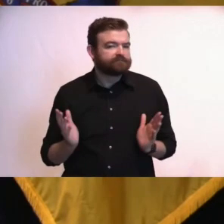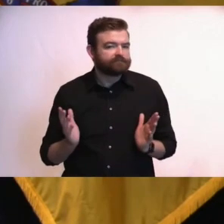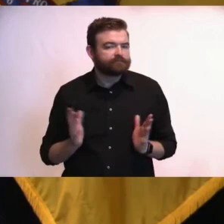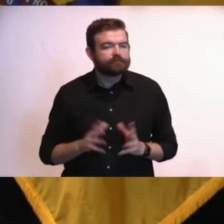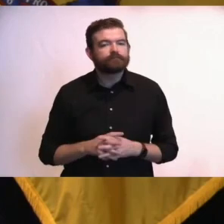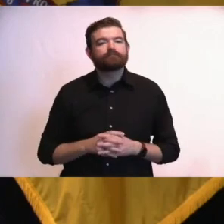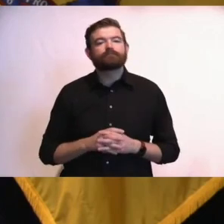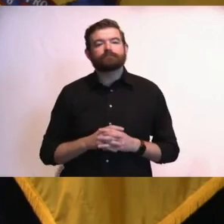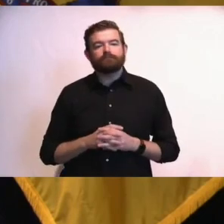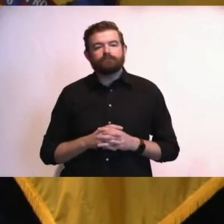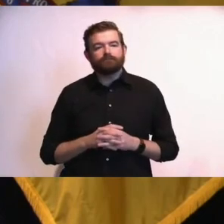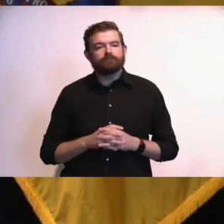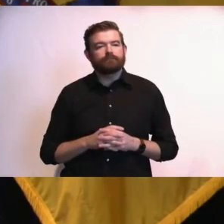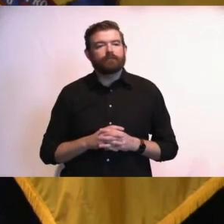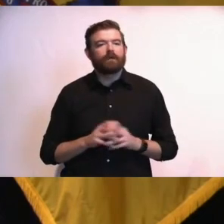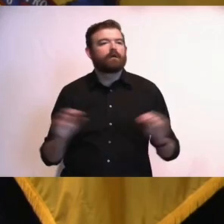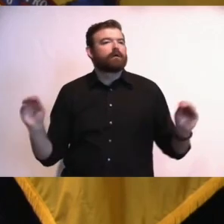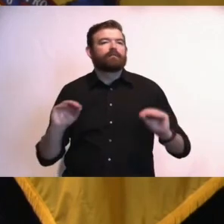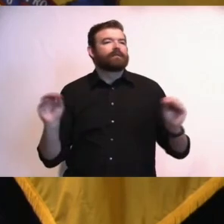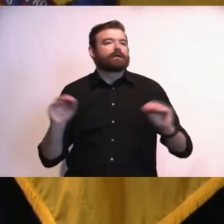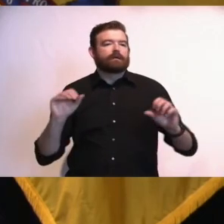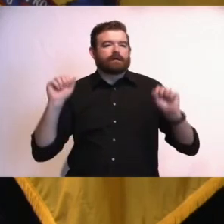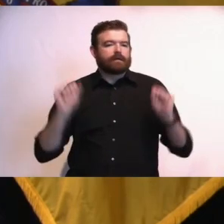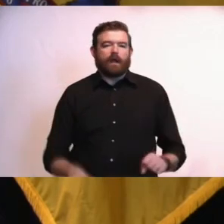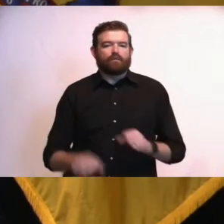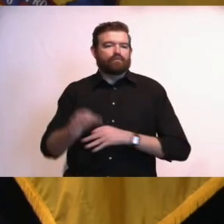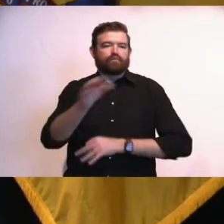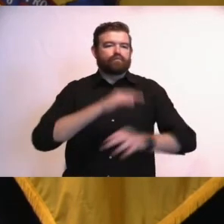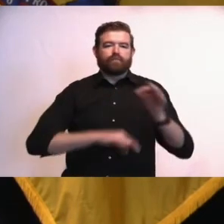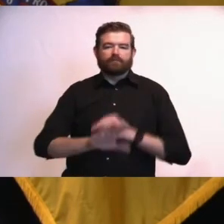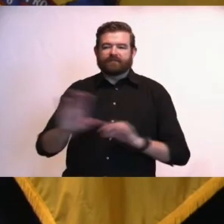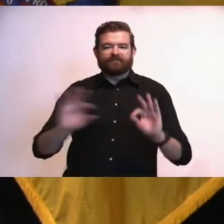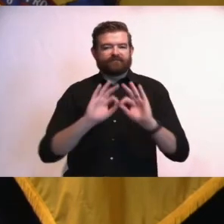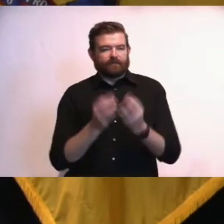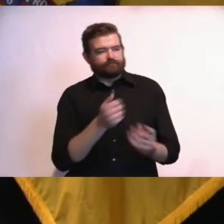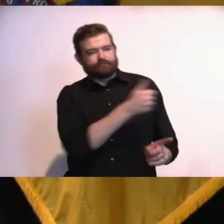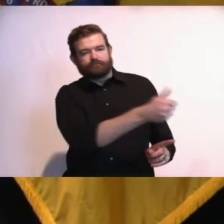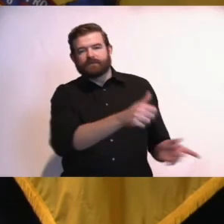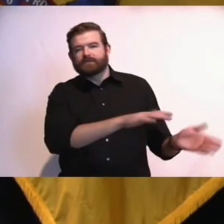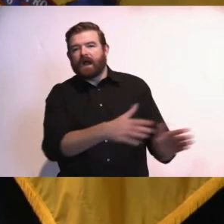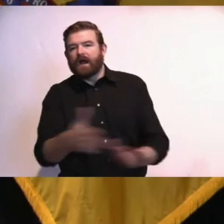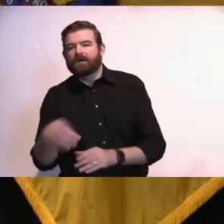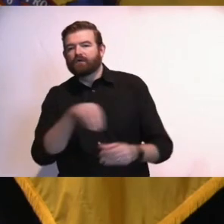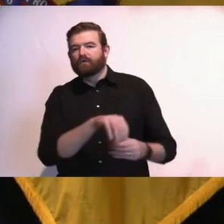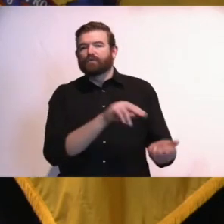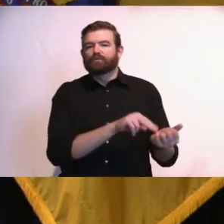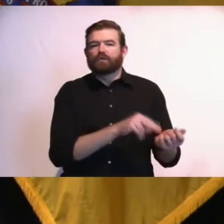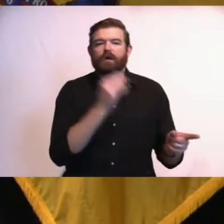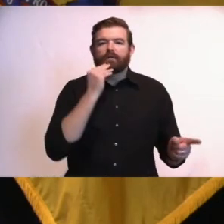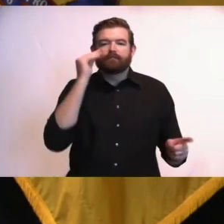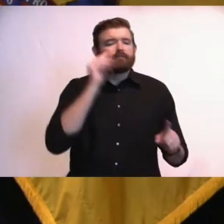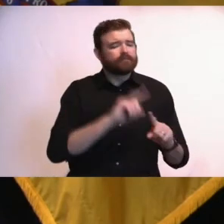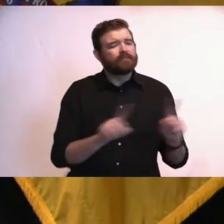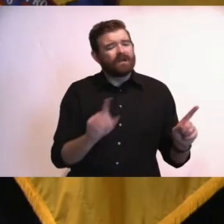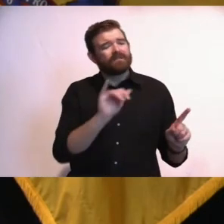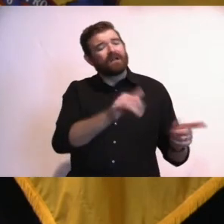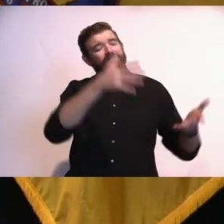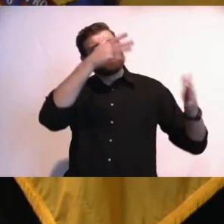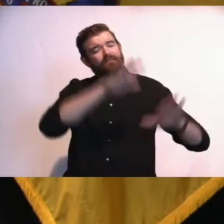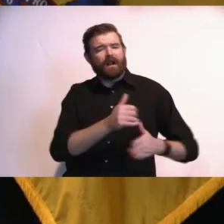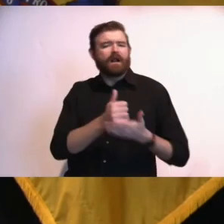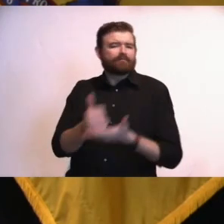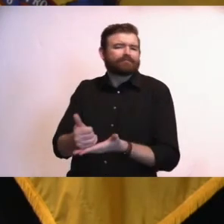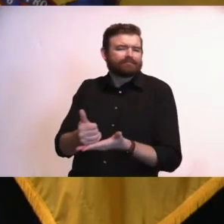Nothing can ever literally replace the loss of a loved one, but God willing, it's a step in the direction